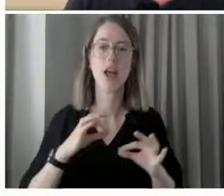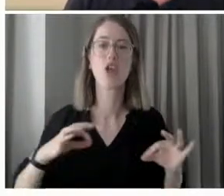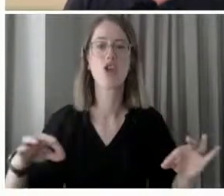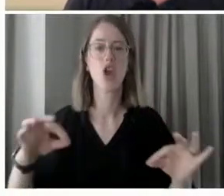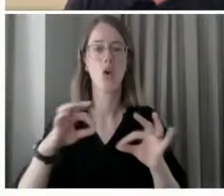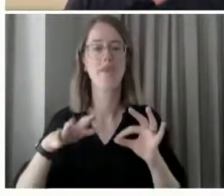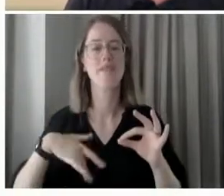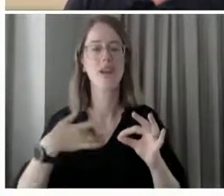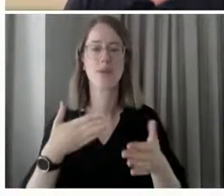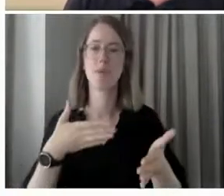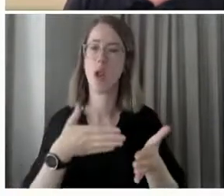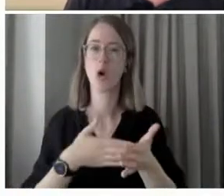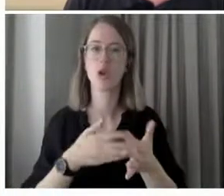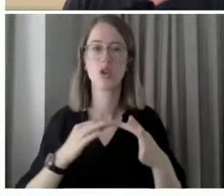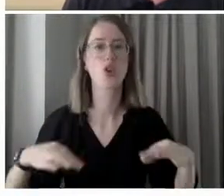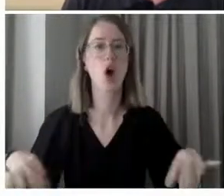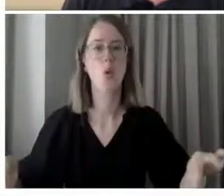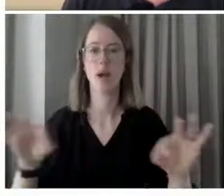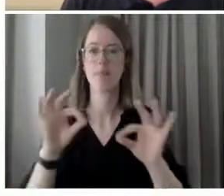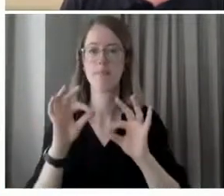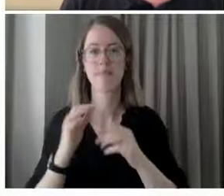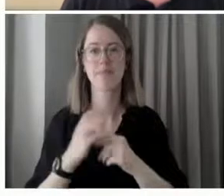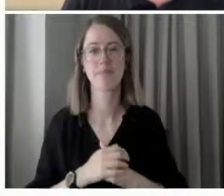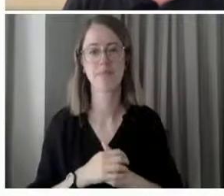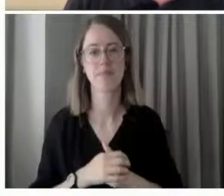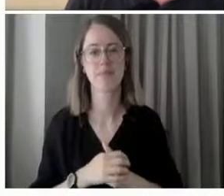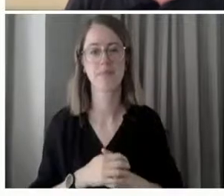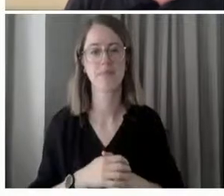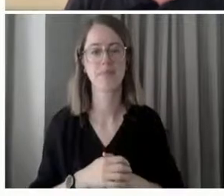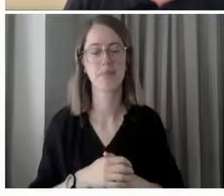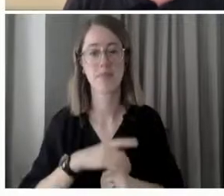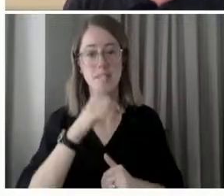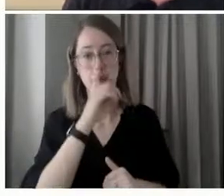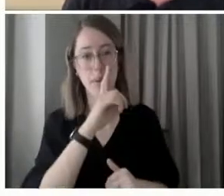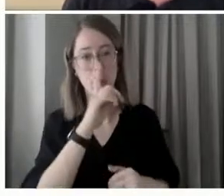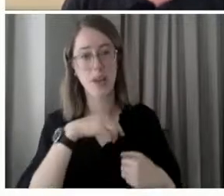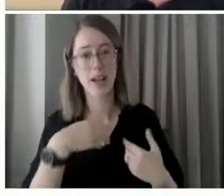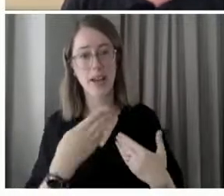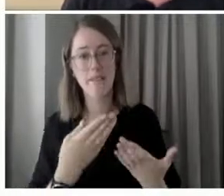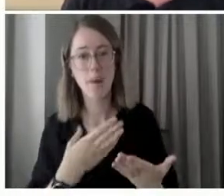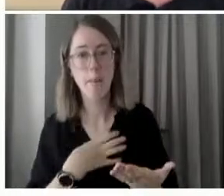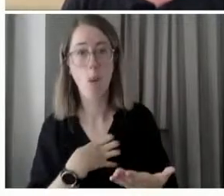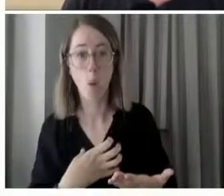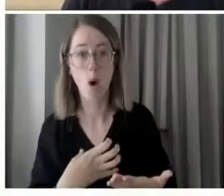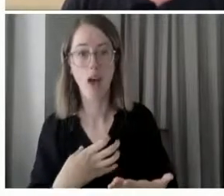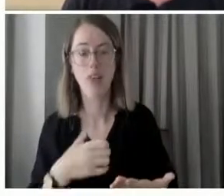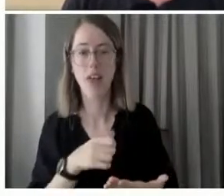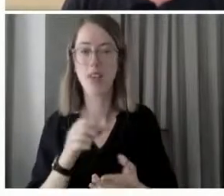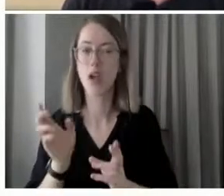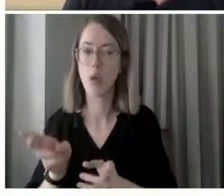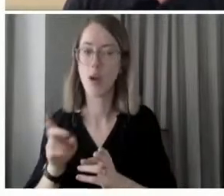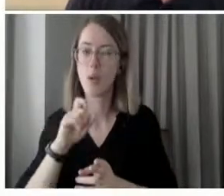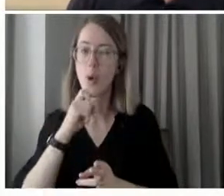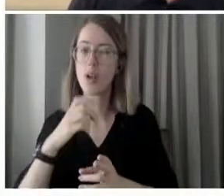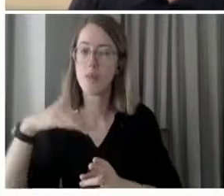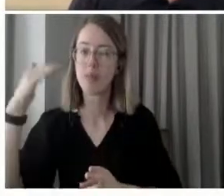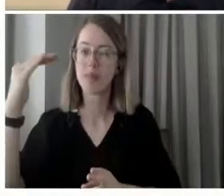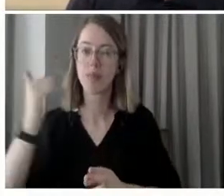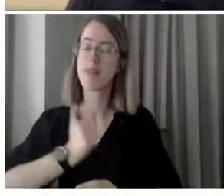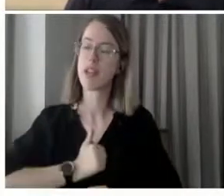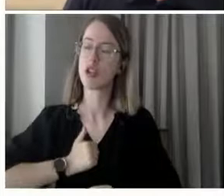out. Literally no one feels priced out. There are people that give more than they would normally pay and they enjoy doing